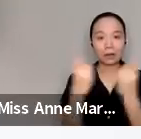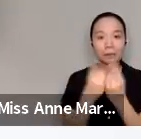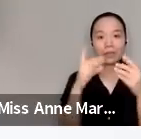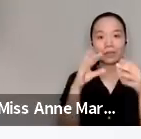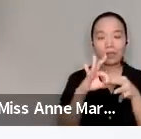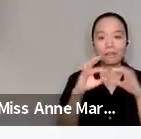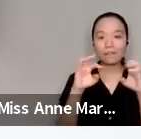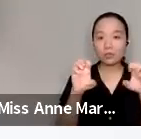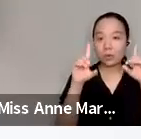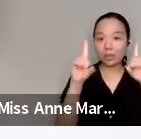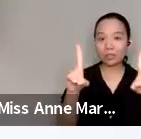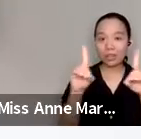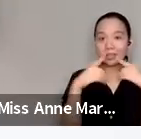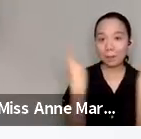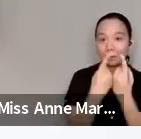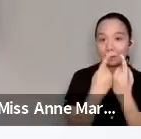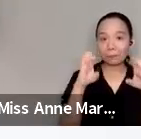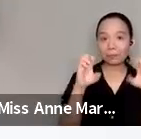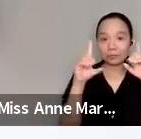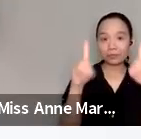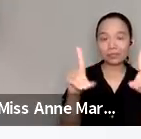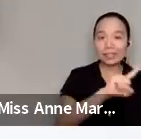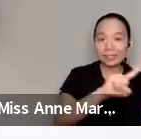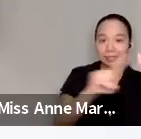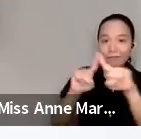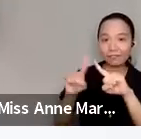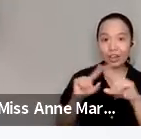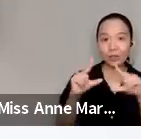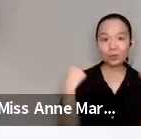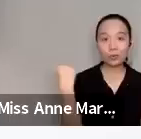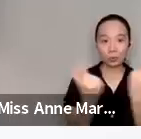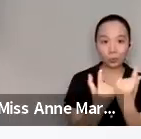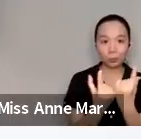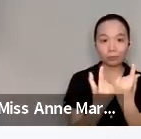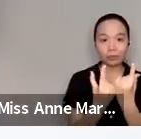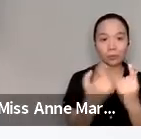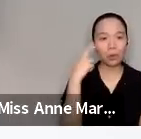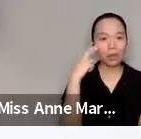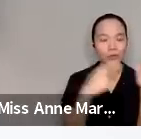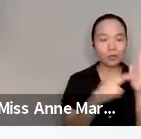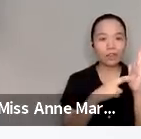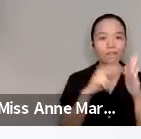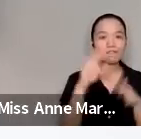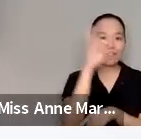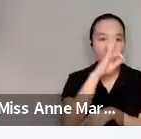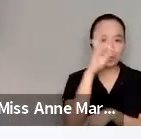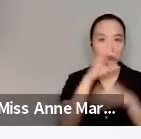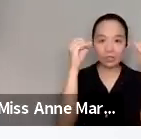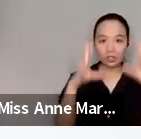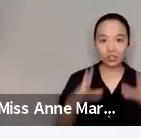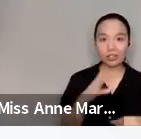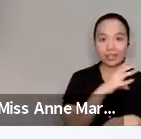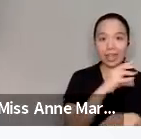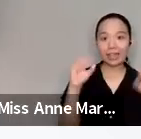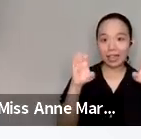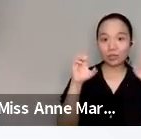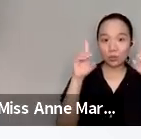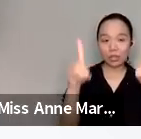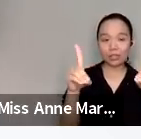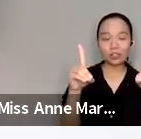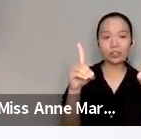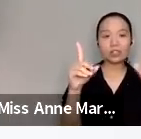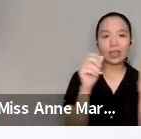DepEd, and various multi-sectoral groups which recognize Filipino teachers and educators and